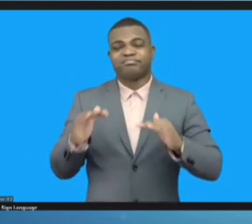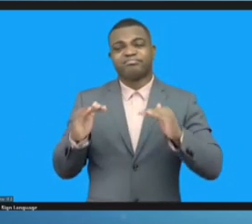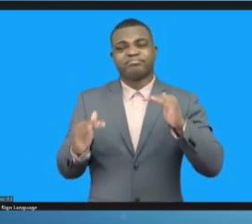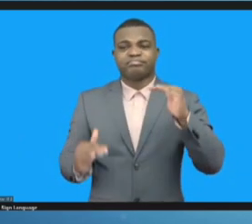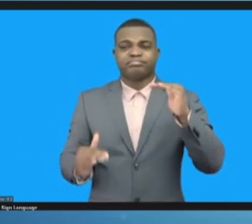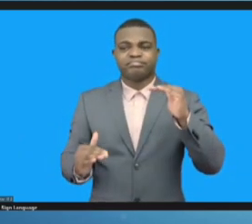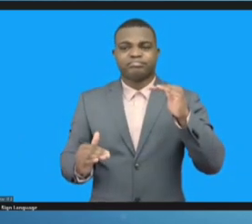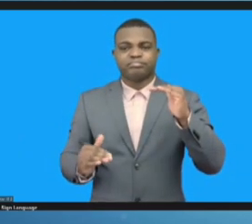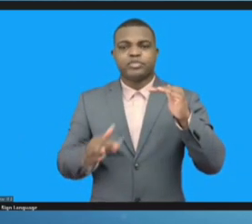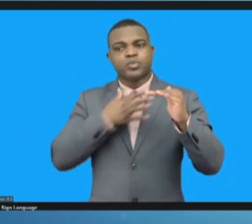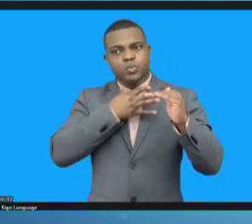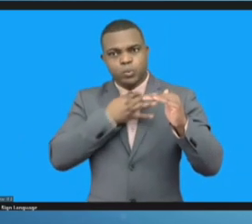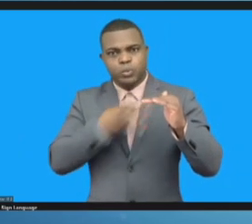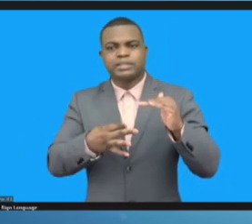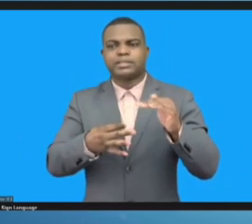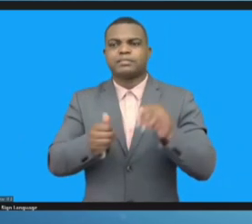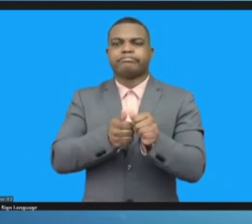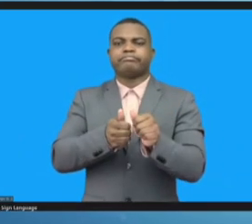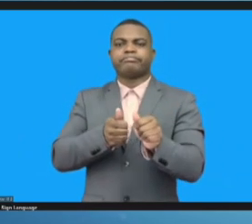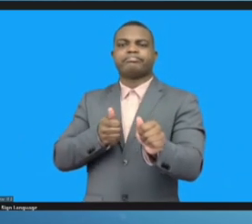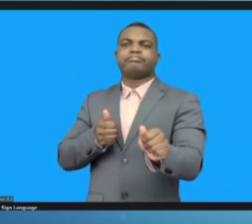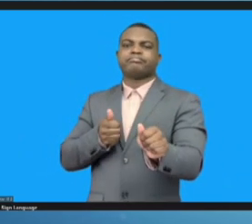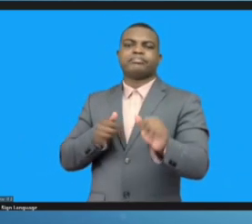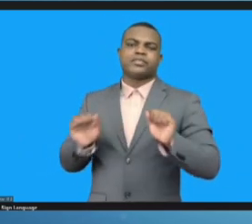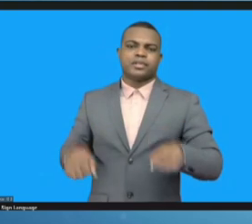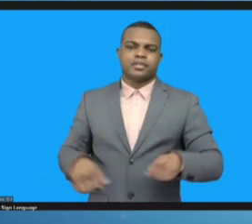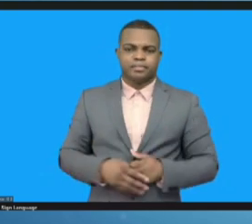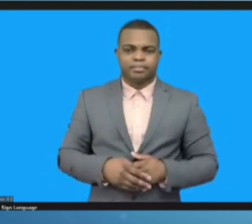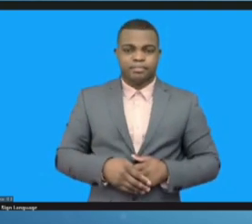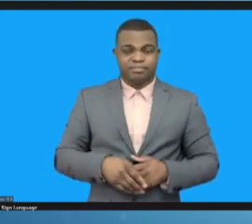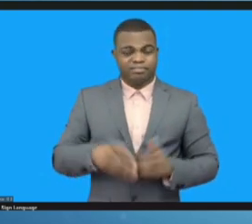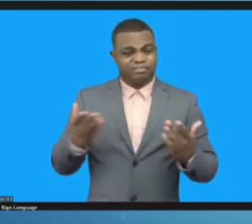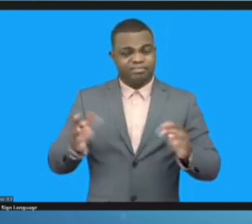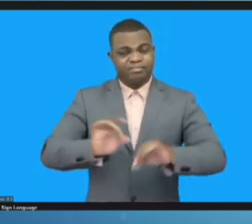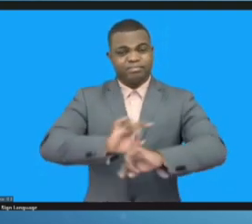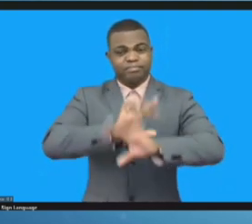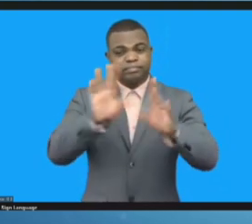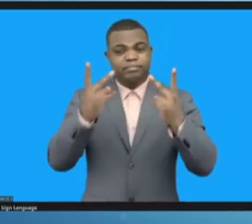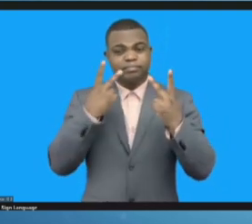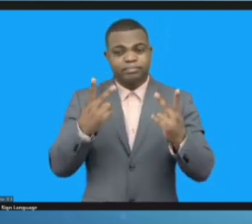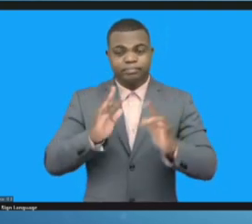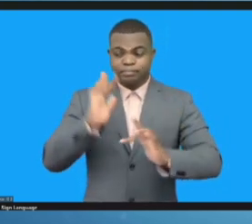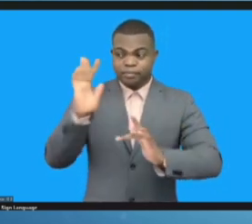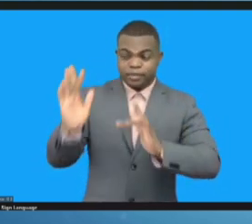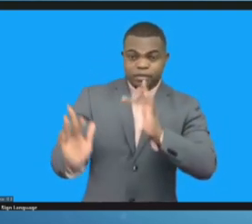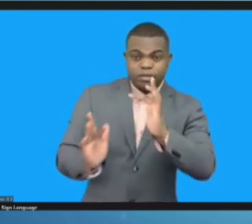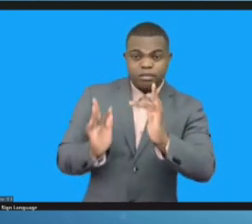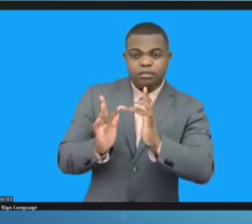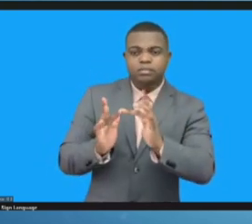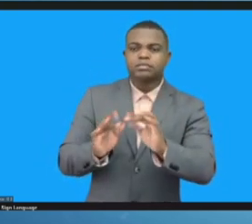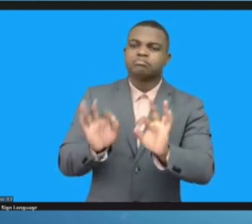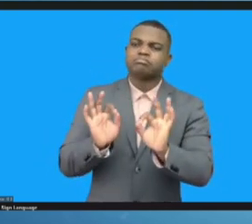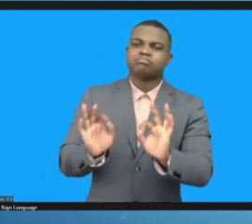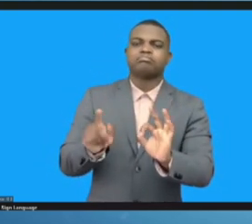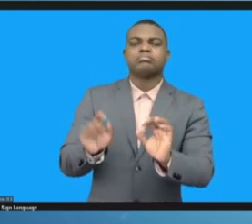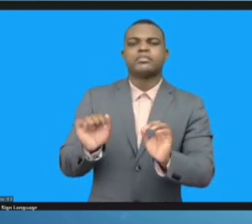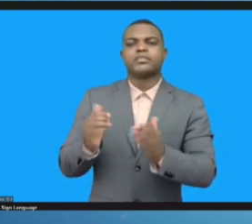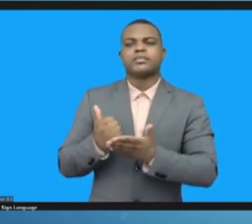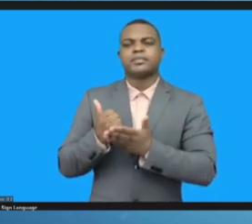in building Africa's sustainable future cannot be overstated. It is my hope that the